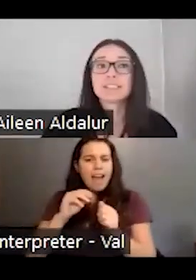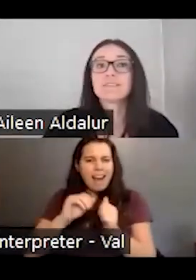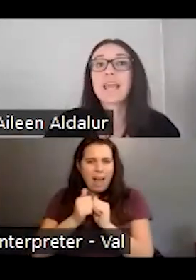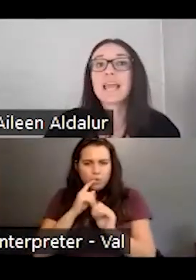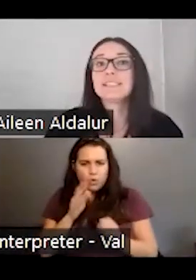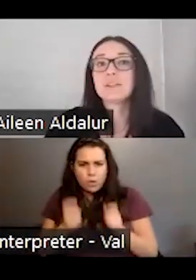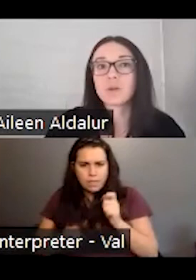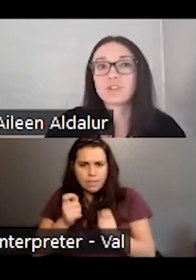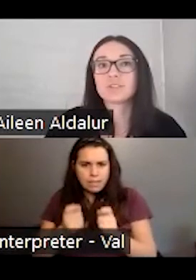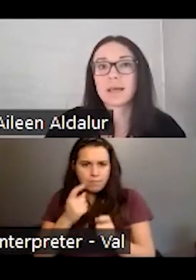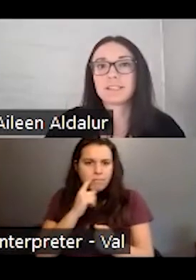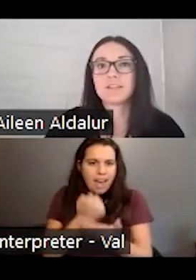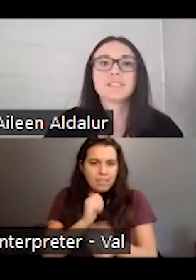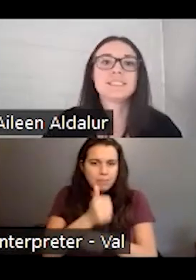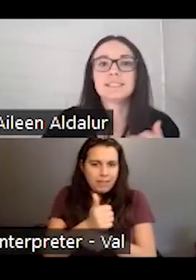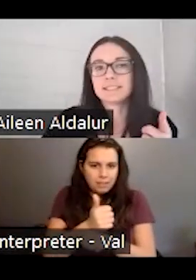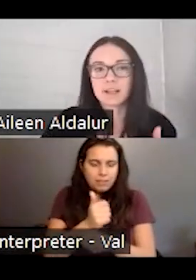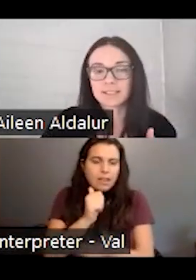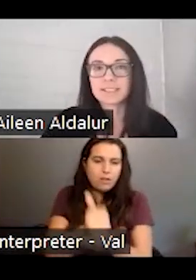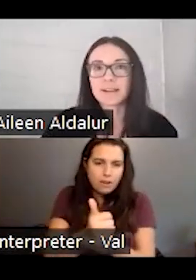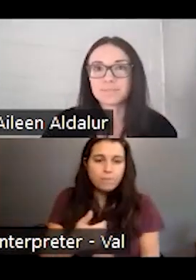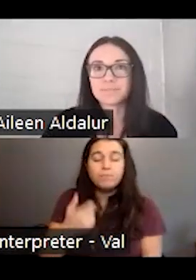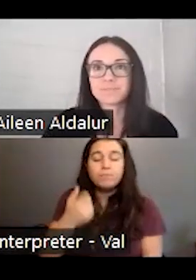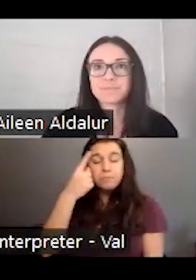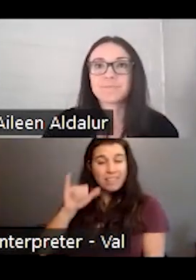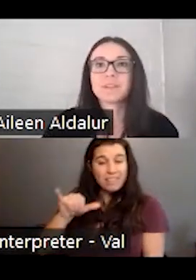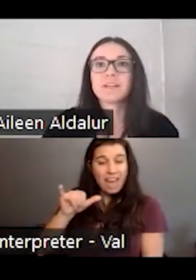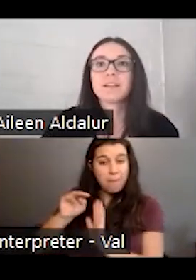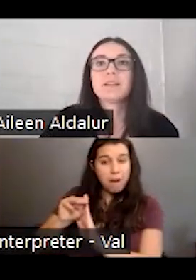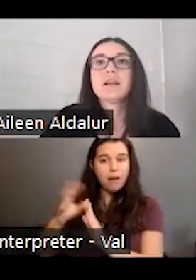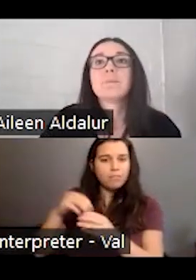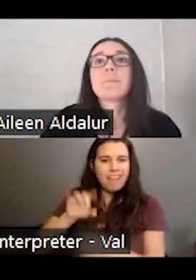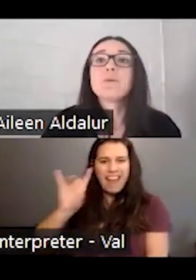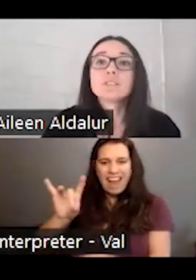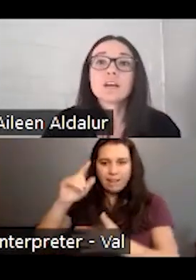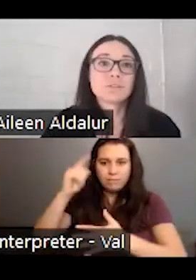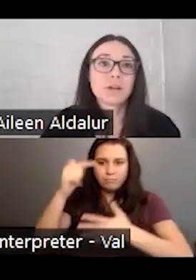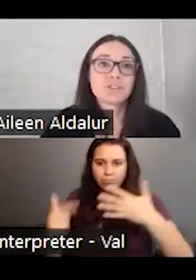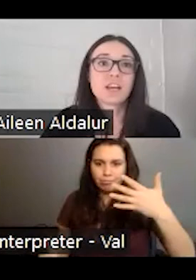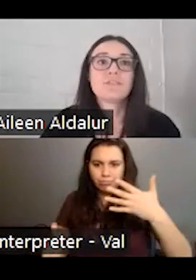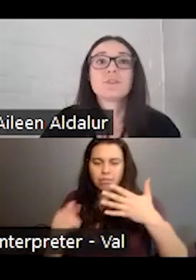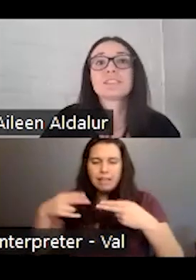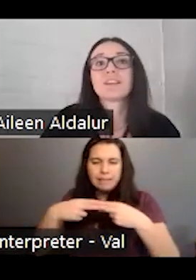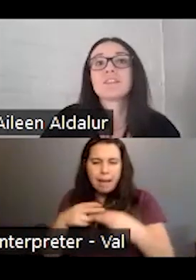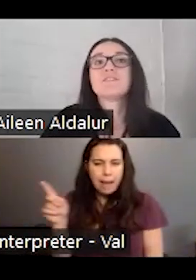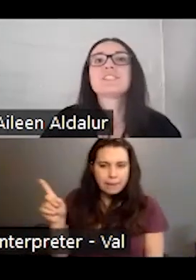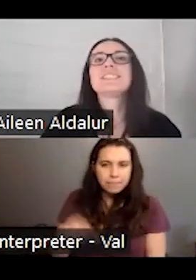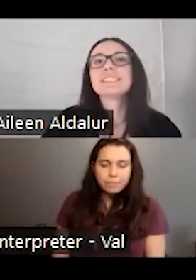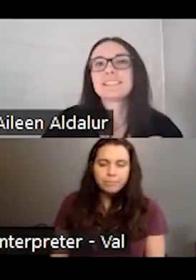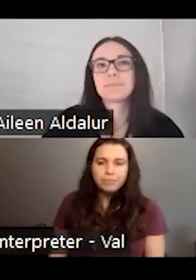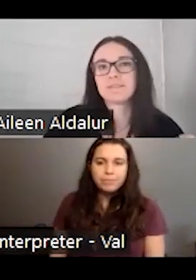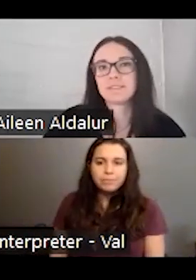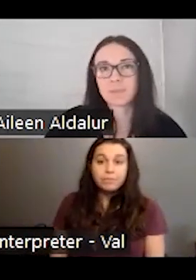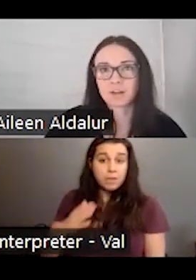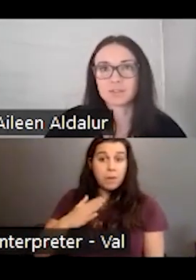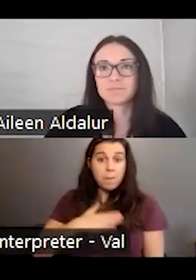model consists of 8 sequential steps that you can see listed on this slide. My postdoctoral project focuses on the first